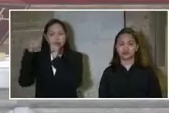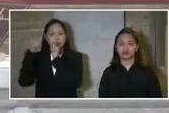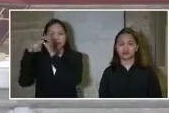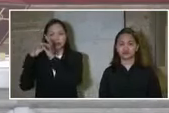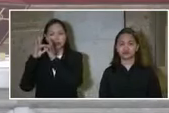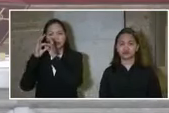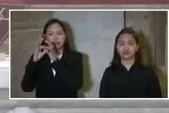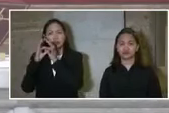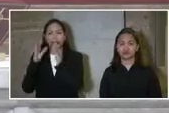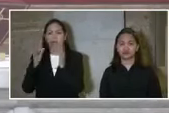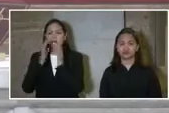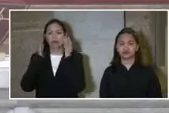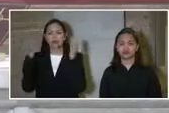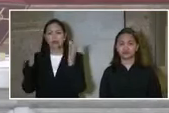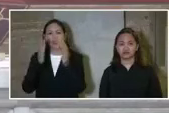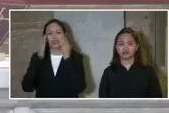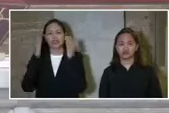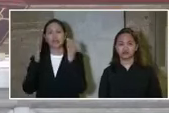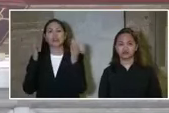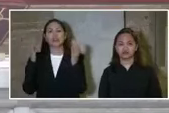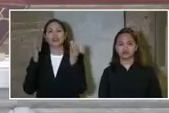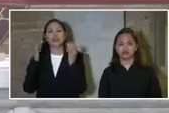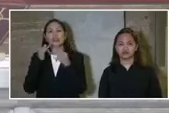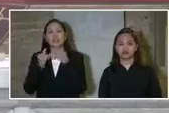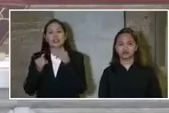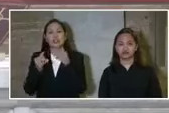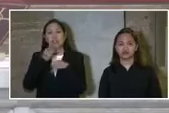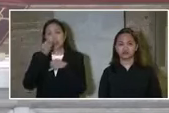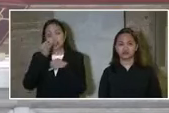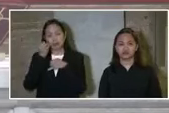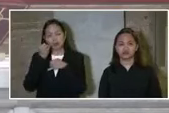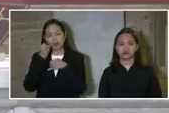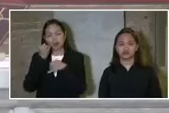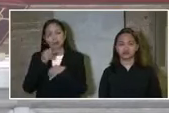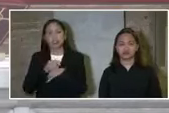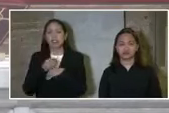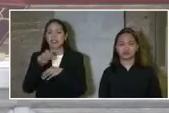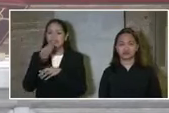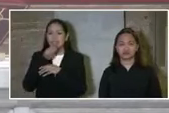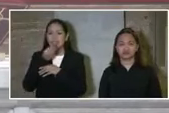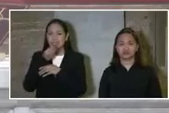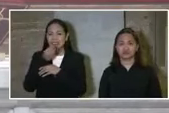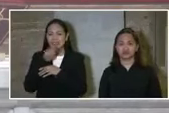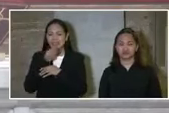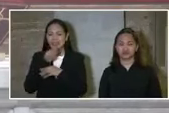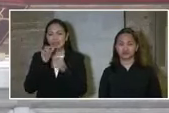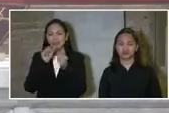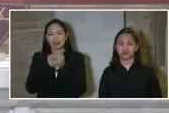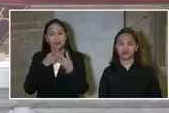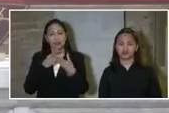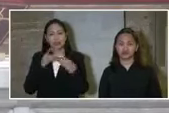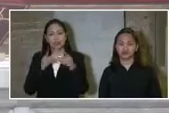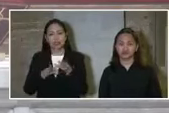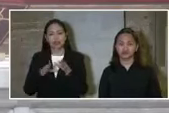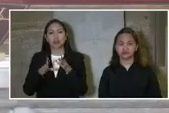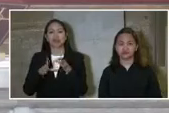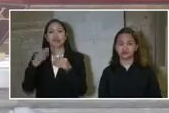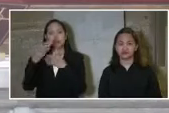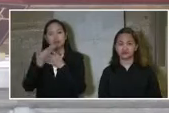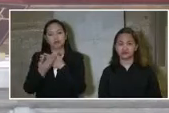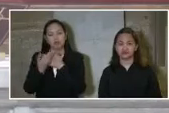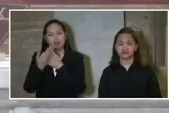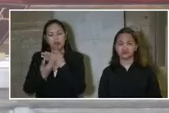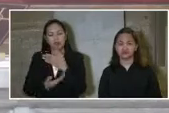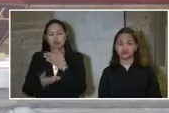the Passover with his disciples. As he ate with them, he took bread, and giving you